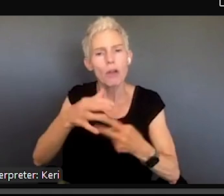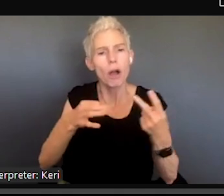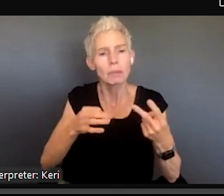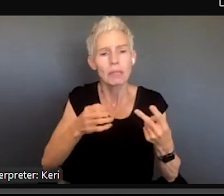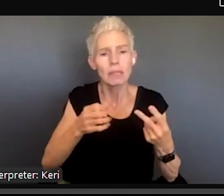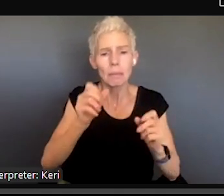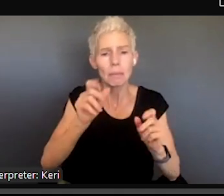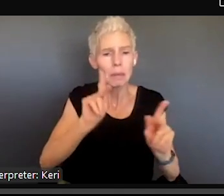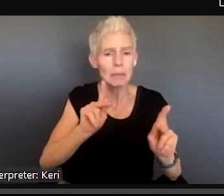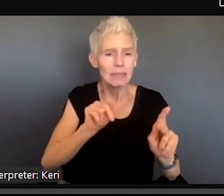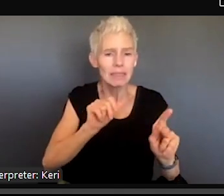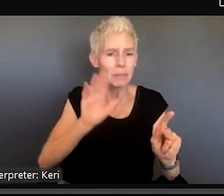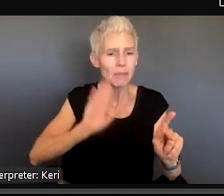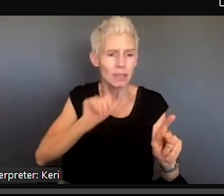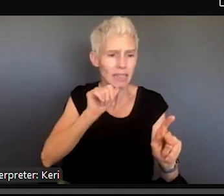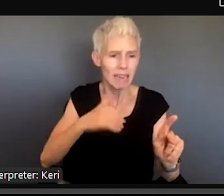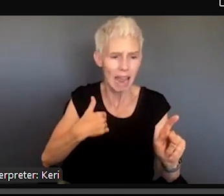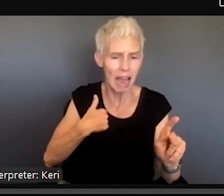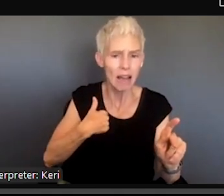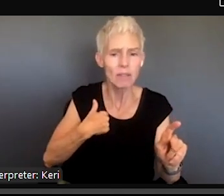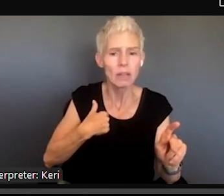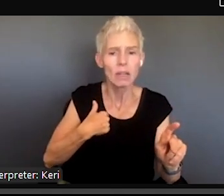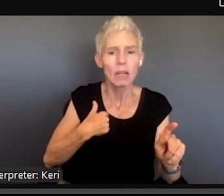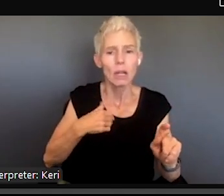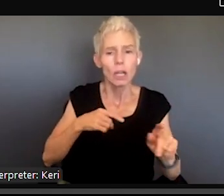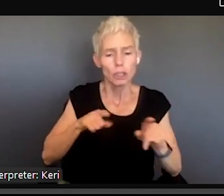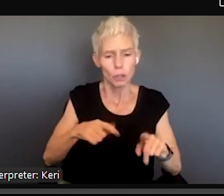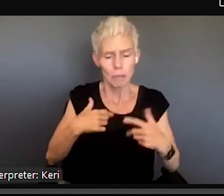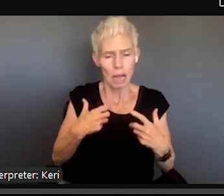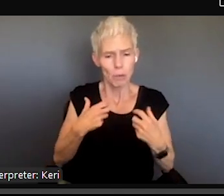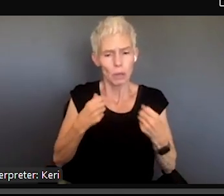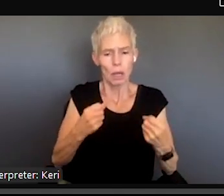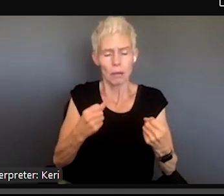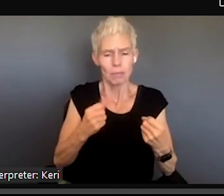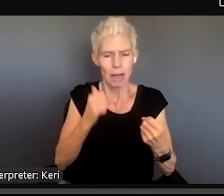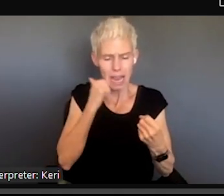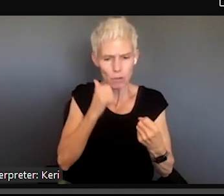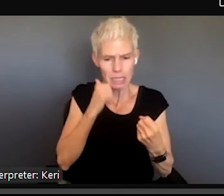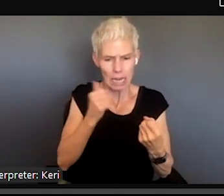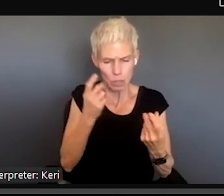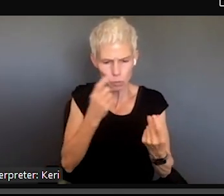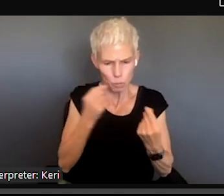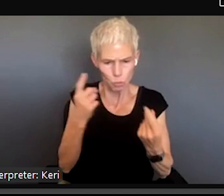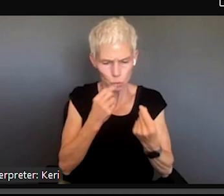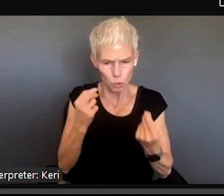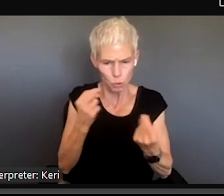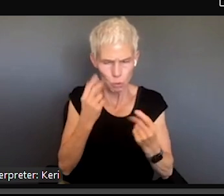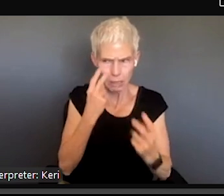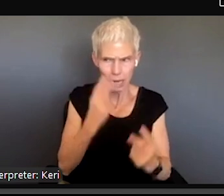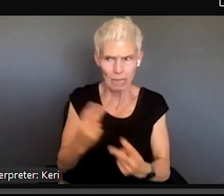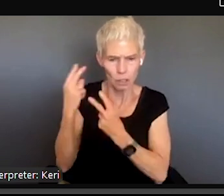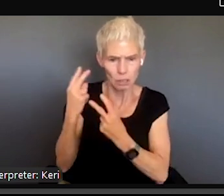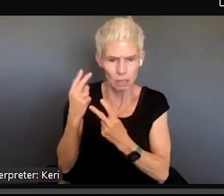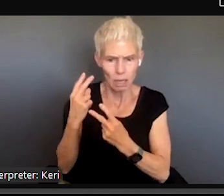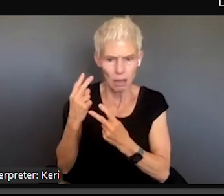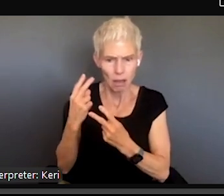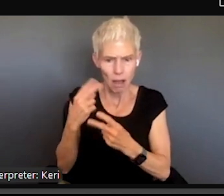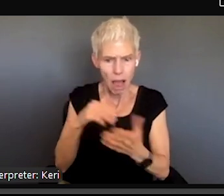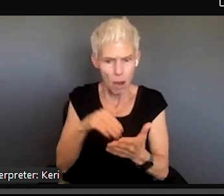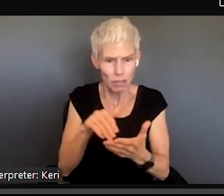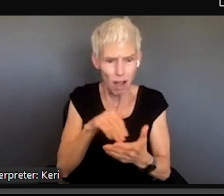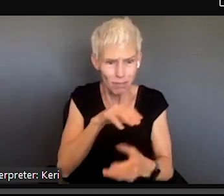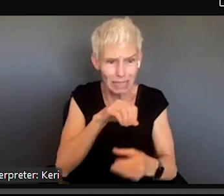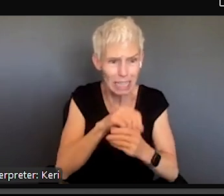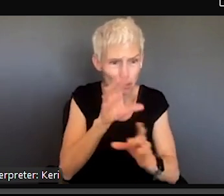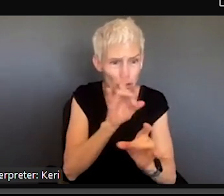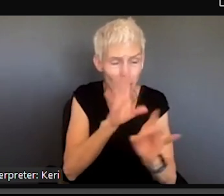to the beginning and early of my recovery, my daily norm, and looking back now, a lot of times I was in crisis and didn't even realize I was